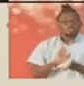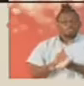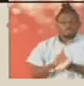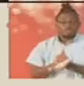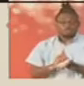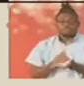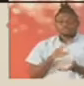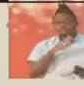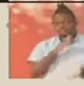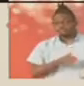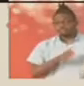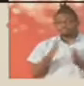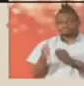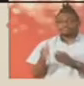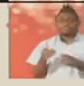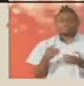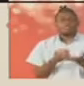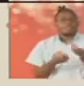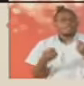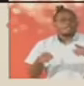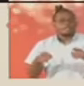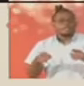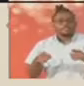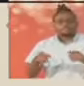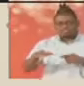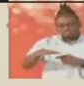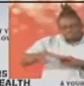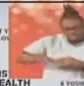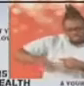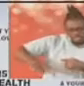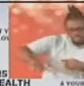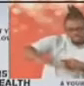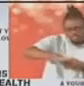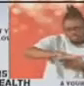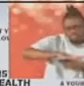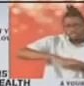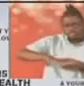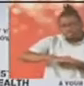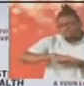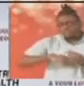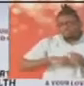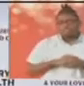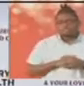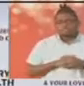happening specifically in the County Caroni area.